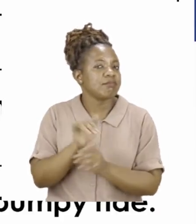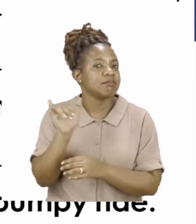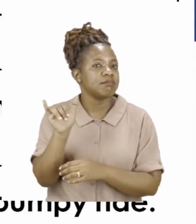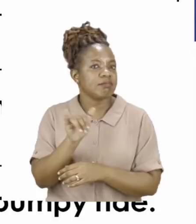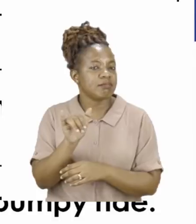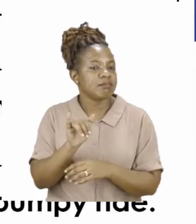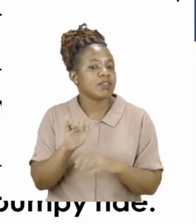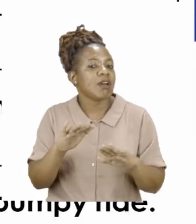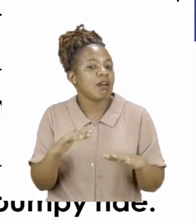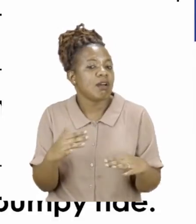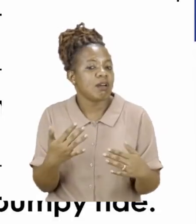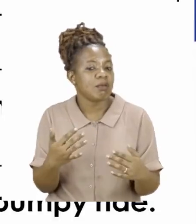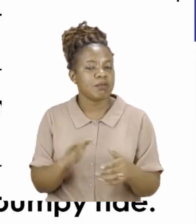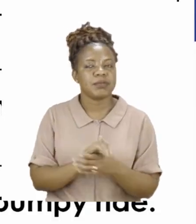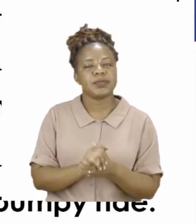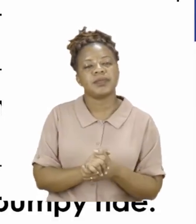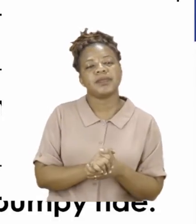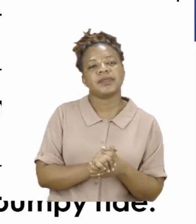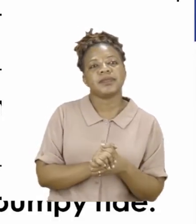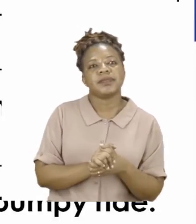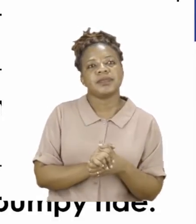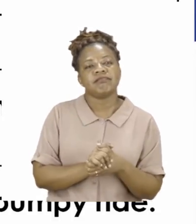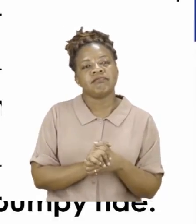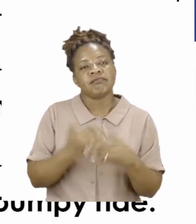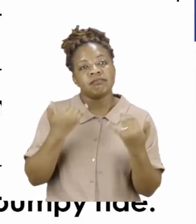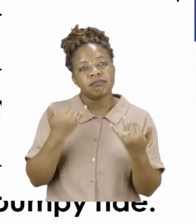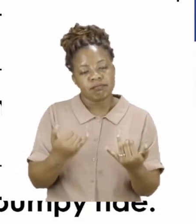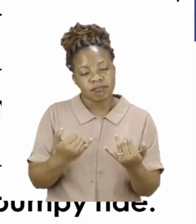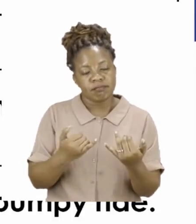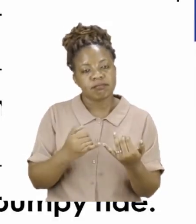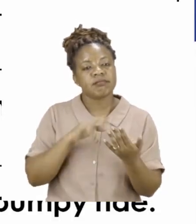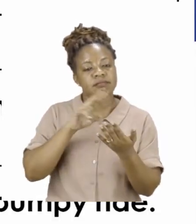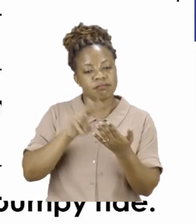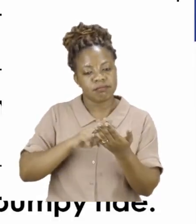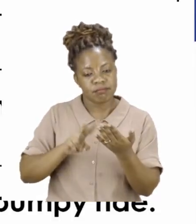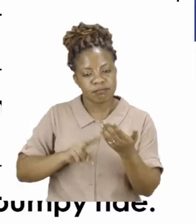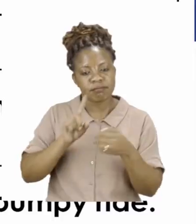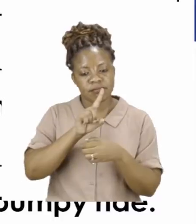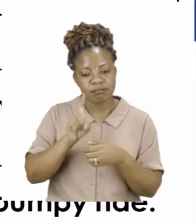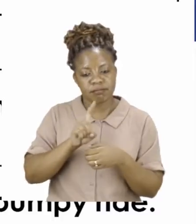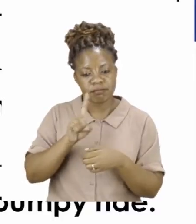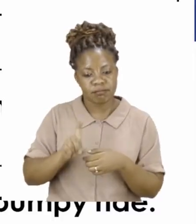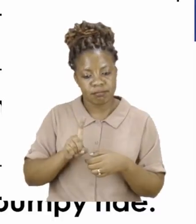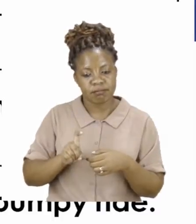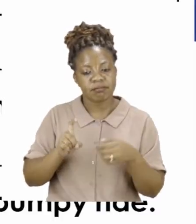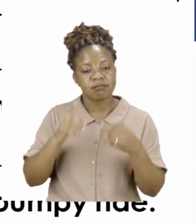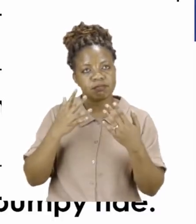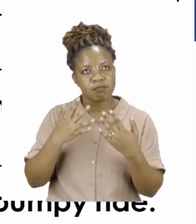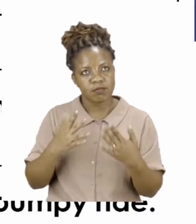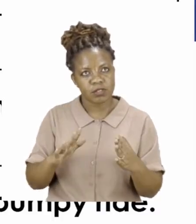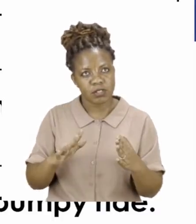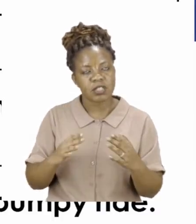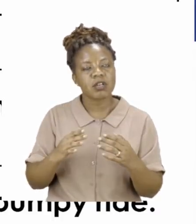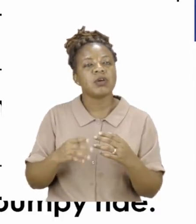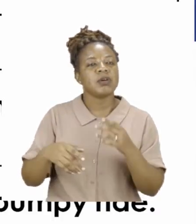Let's see. So, now that we are done with our questions, let's now read the